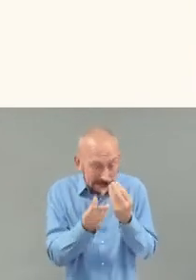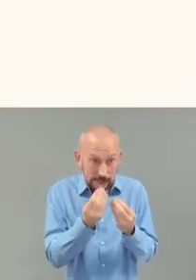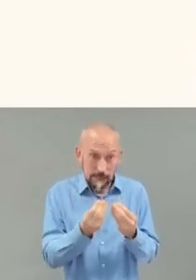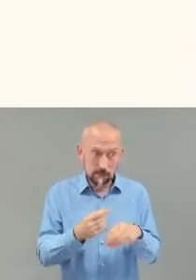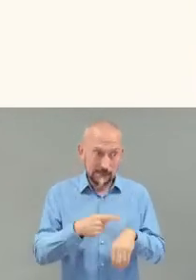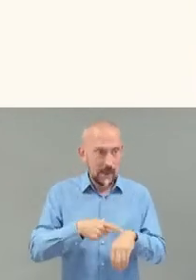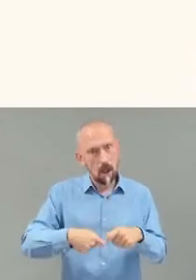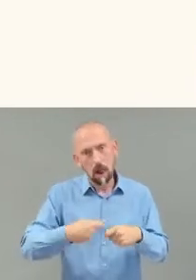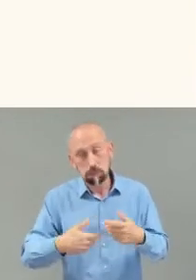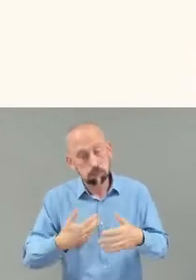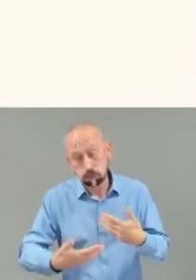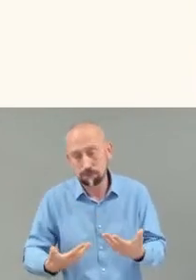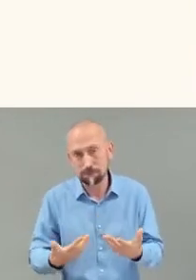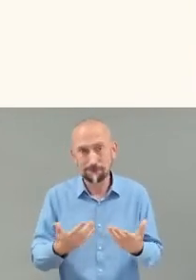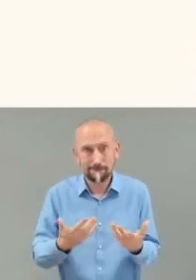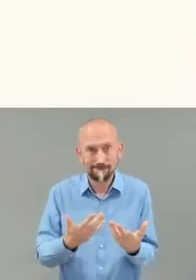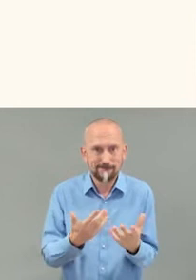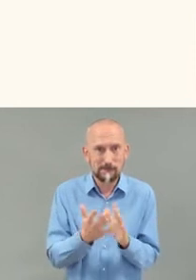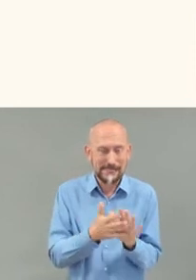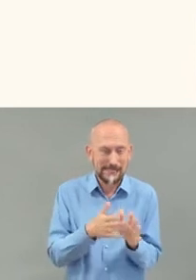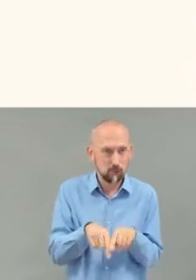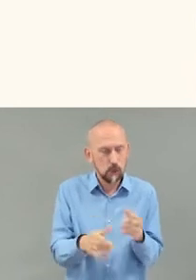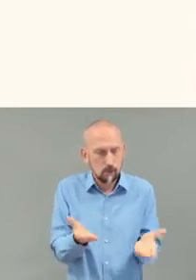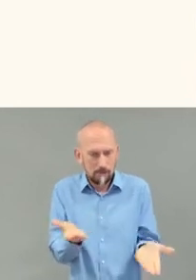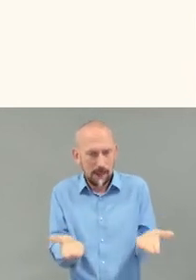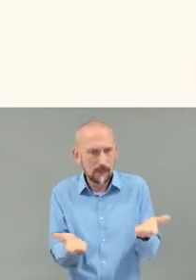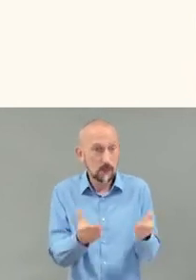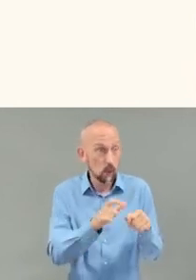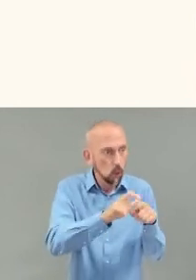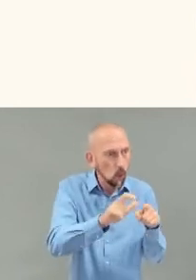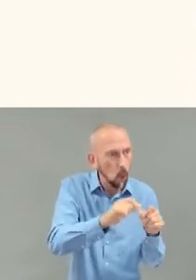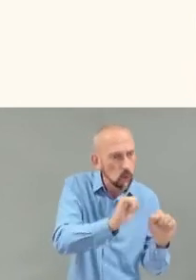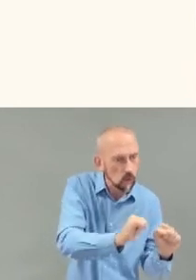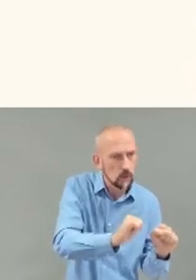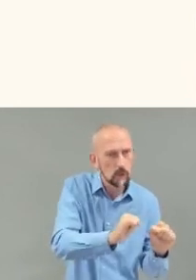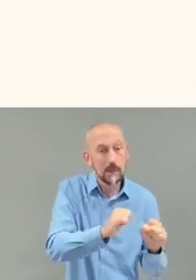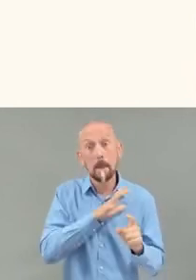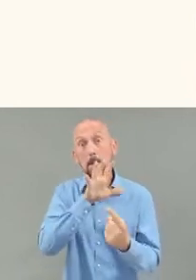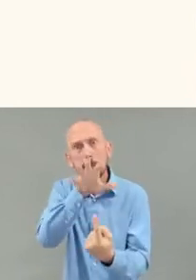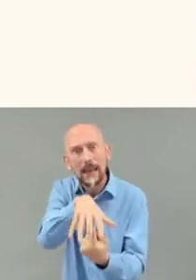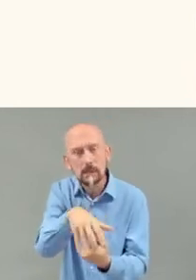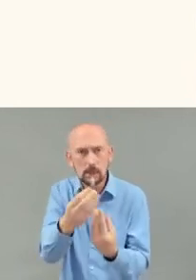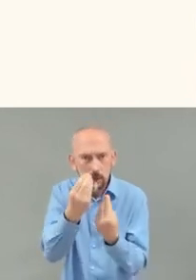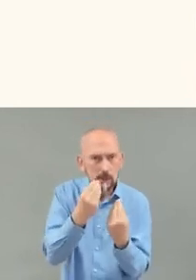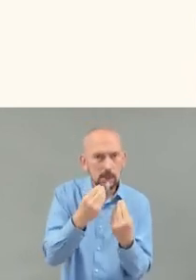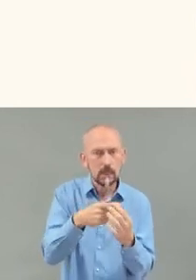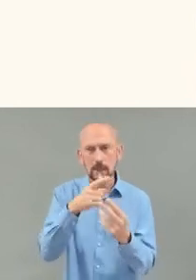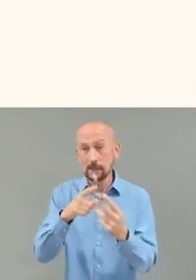So trying to balance course requirements, placement, as well as all of the other things that I've got my toe